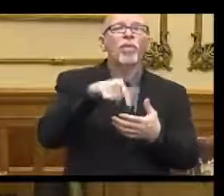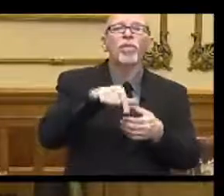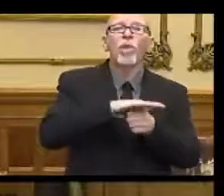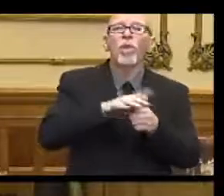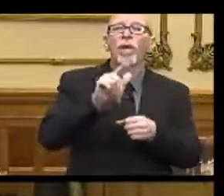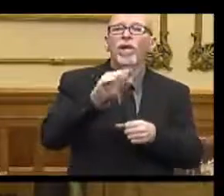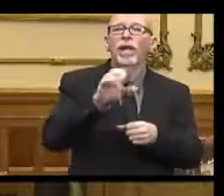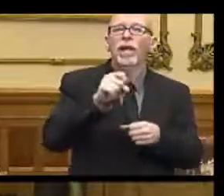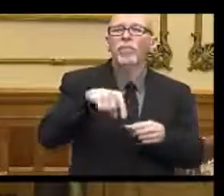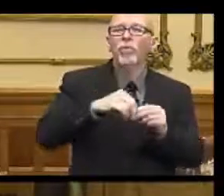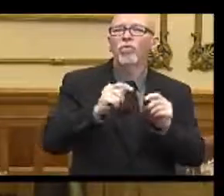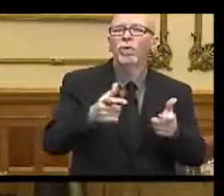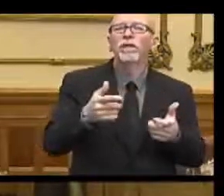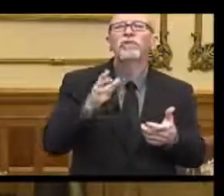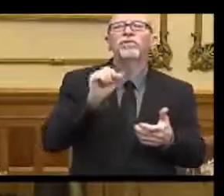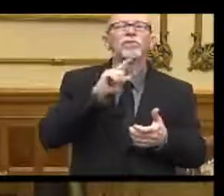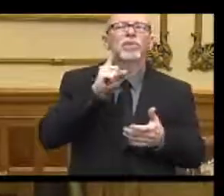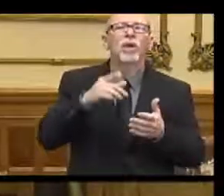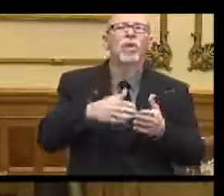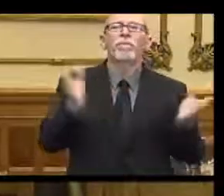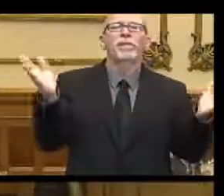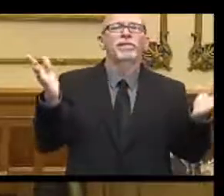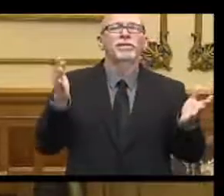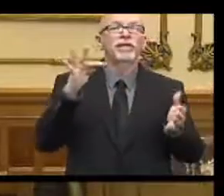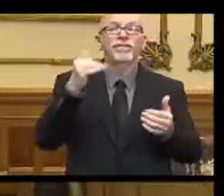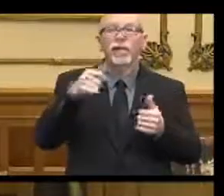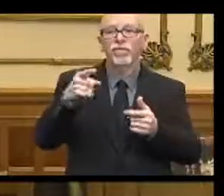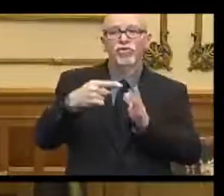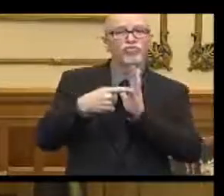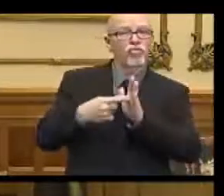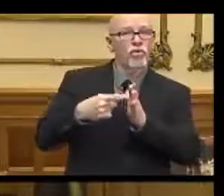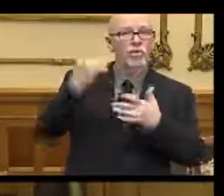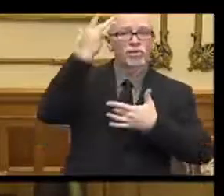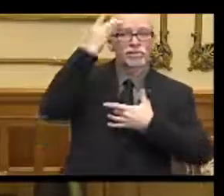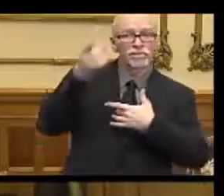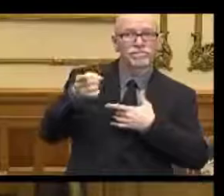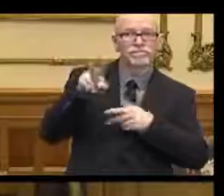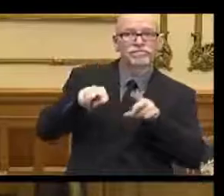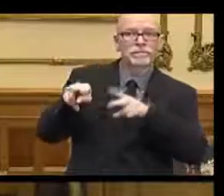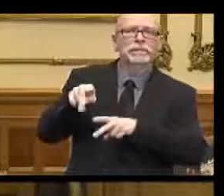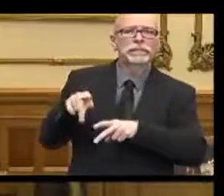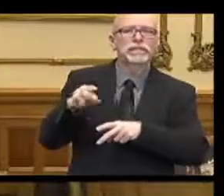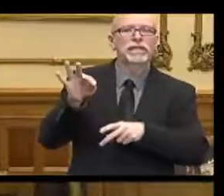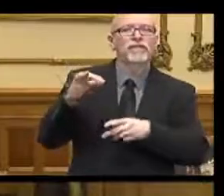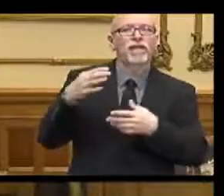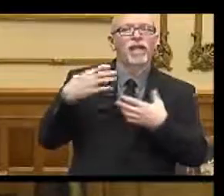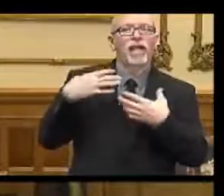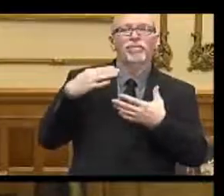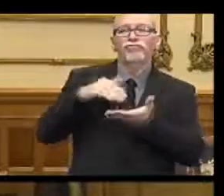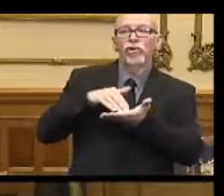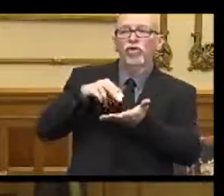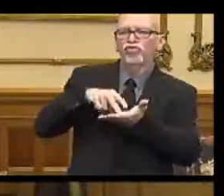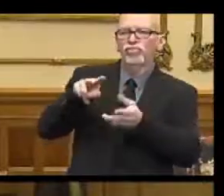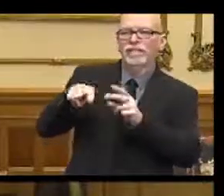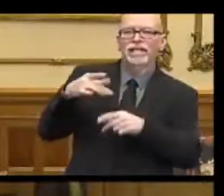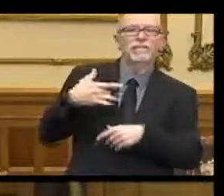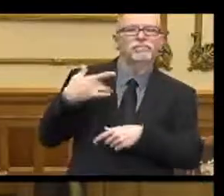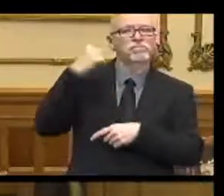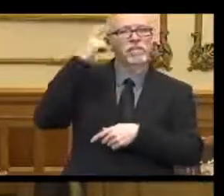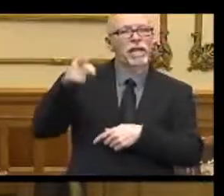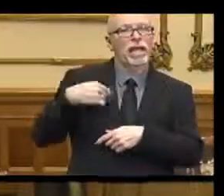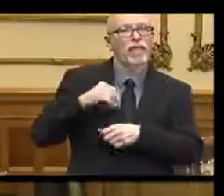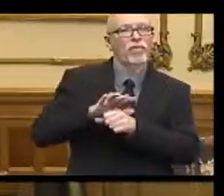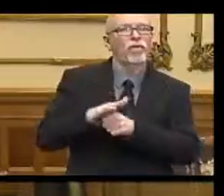labs. So it's wide open. If individuals are symptomatic and the healthcare personnel thinks that that individual has COVID-19,